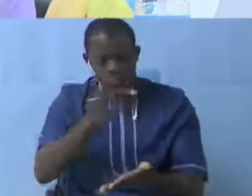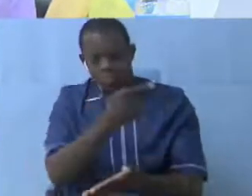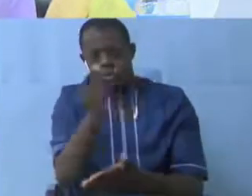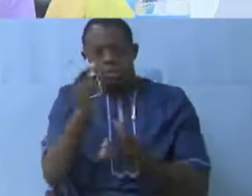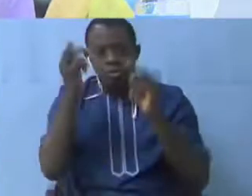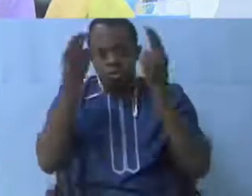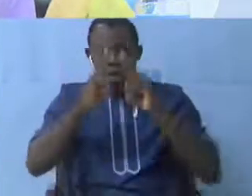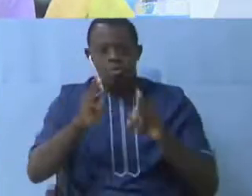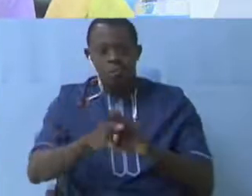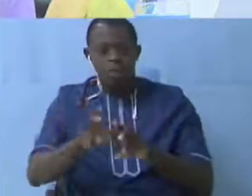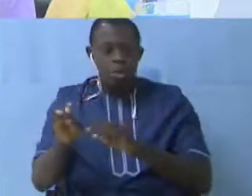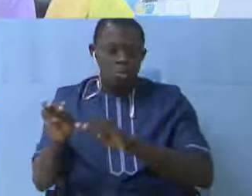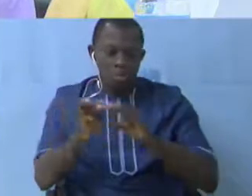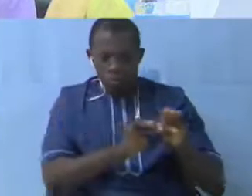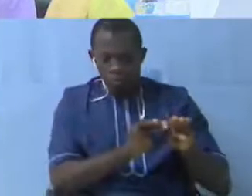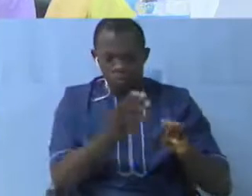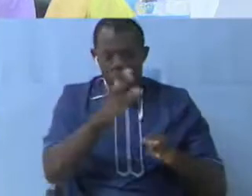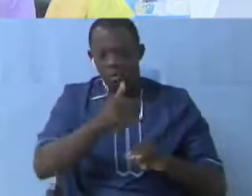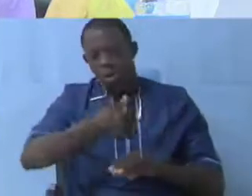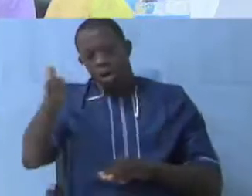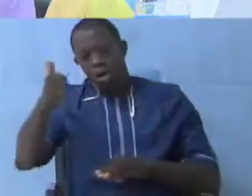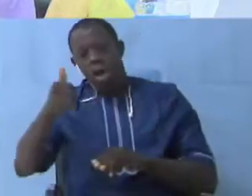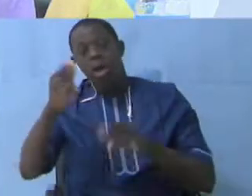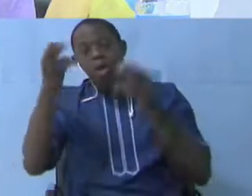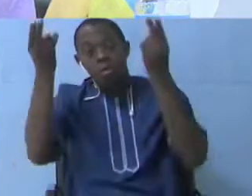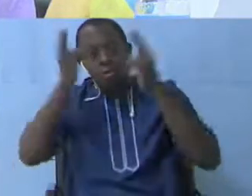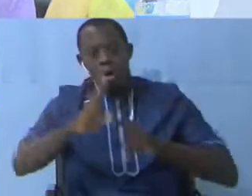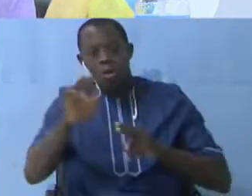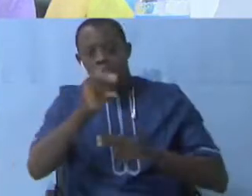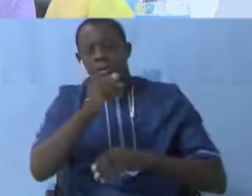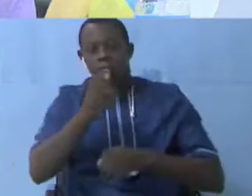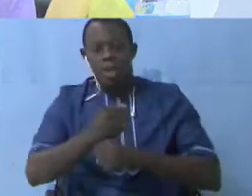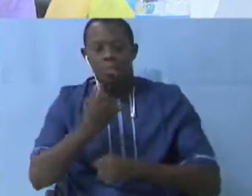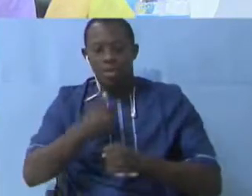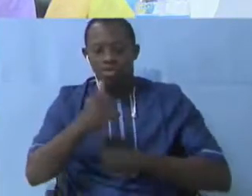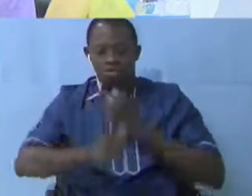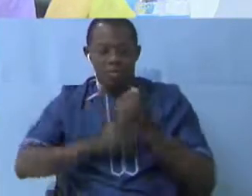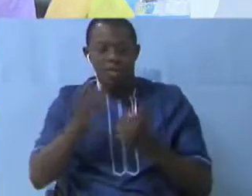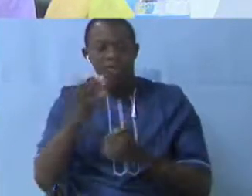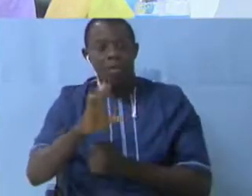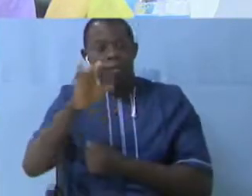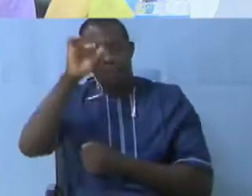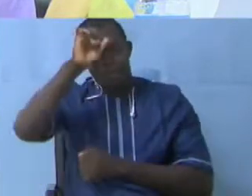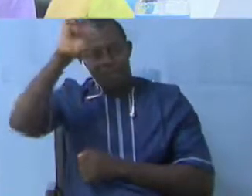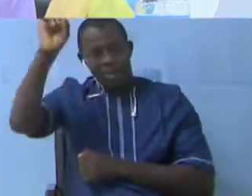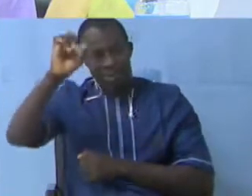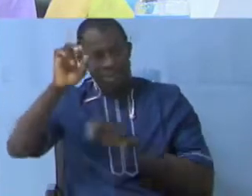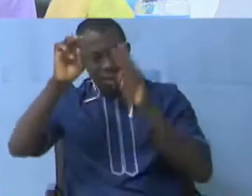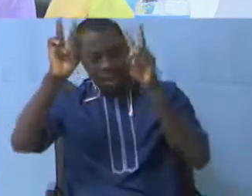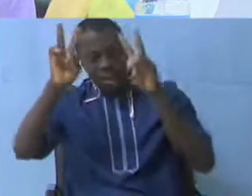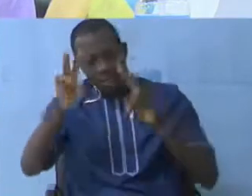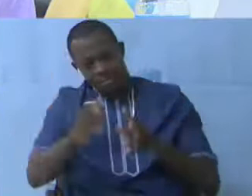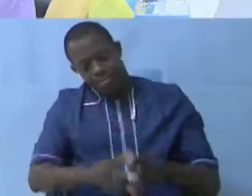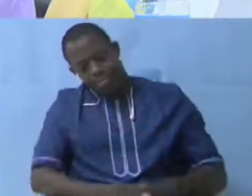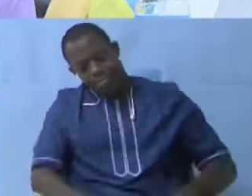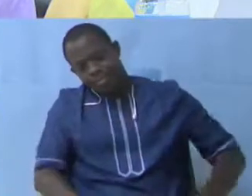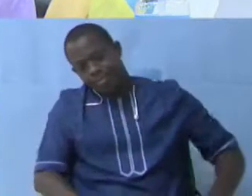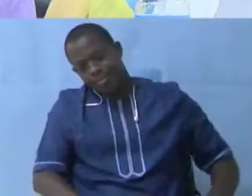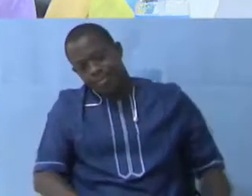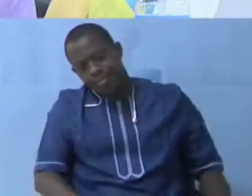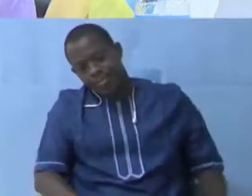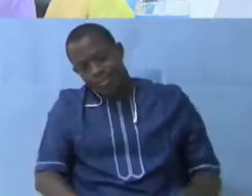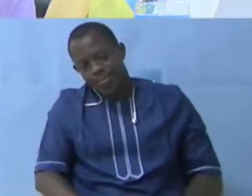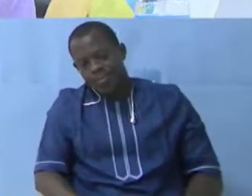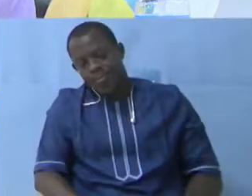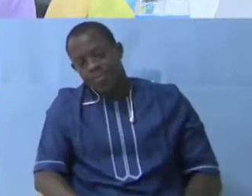repressive laws of President Jammeh. li nga xam ne ni nag loolu lañ war a def rek mooy pour gën a wéral suñ pas-pas mooy ñu gaawal nag loi